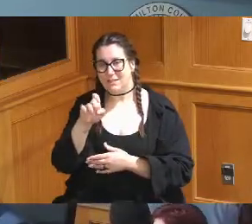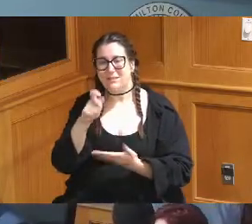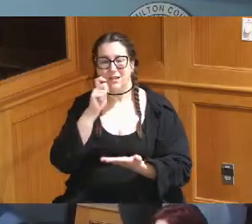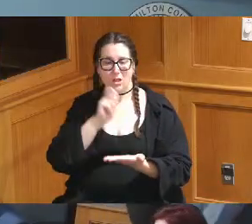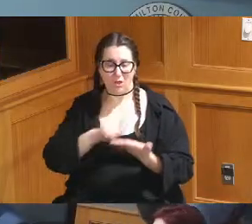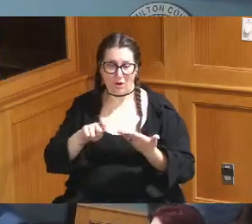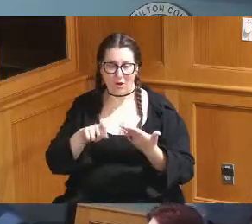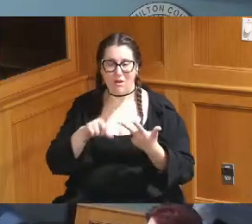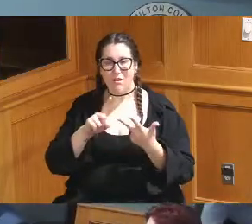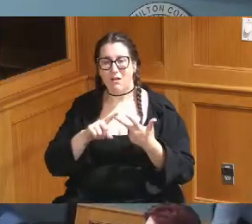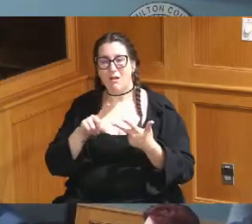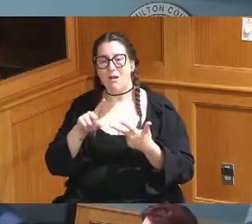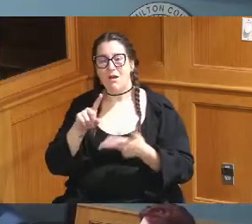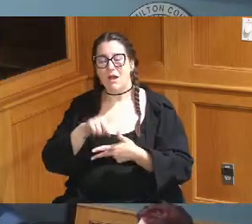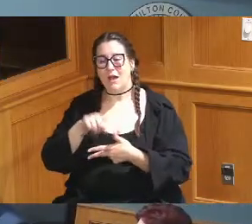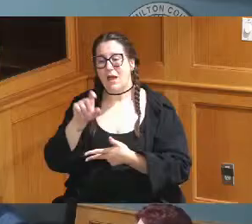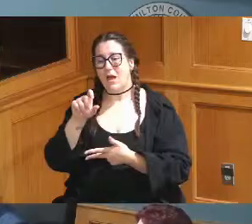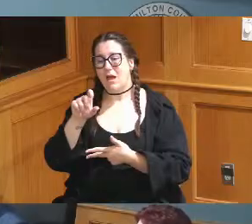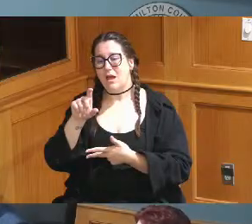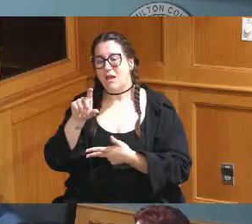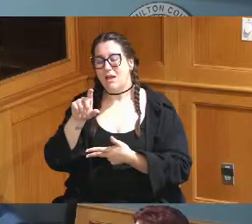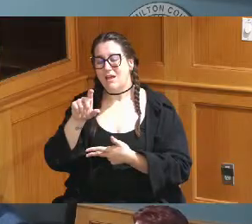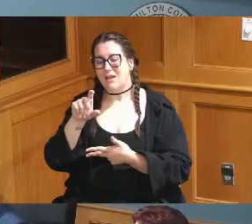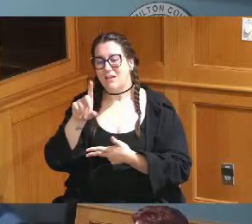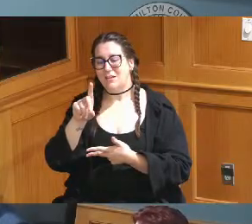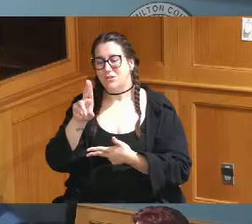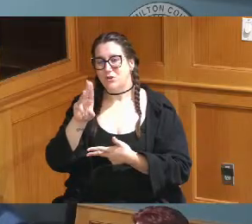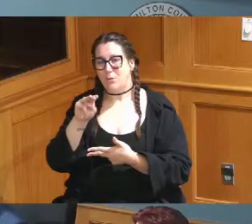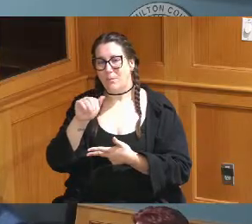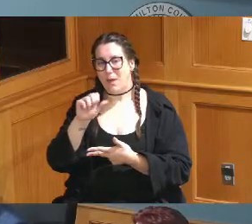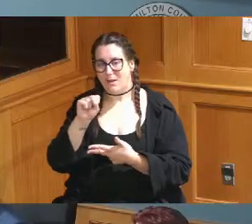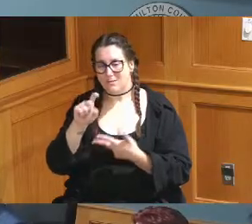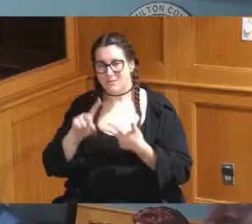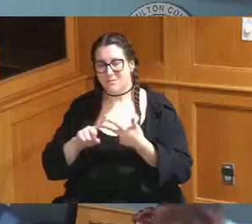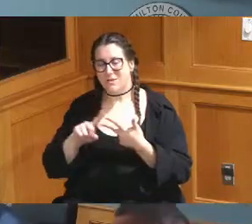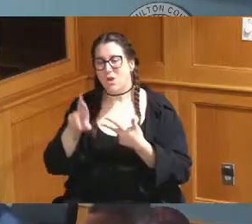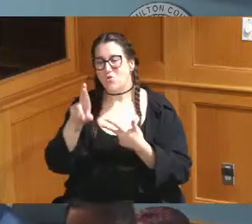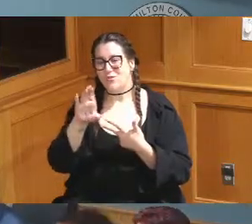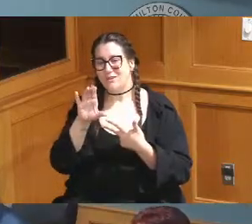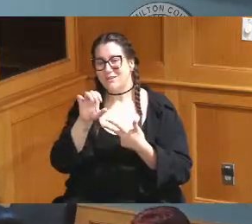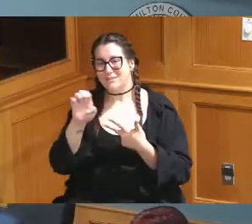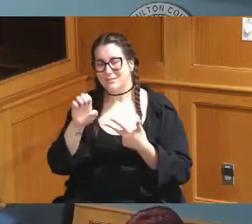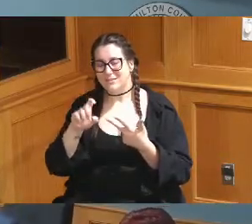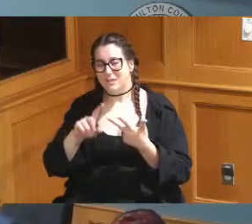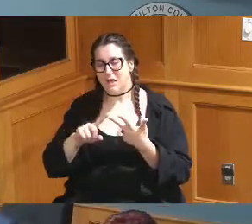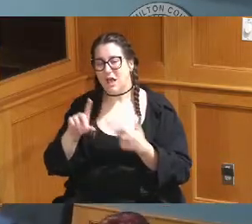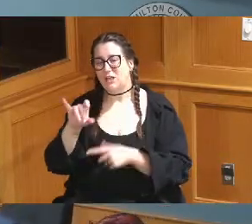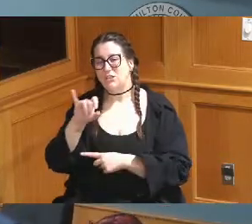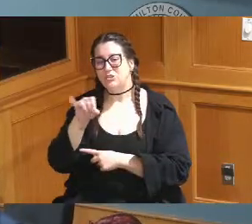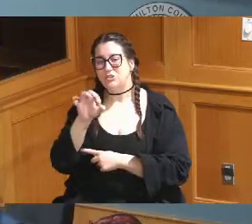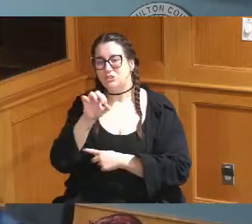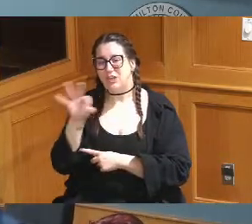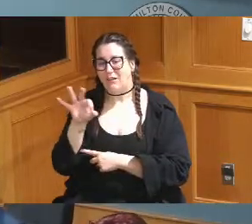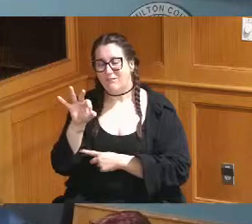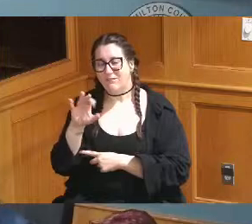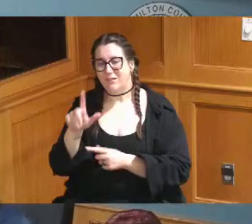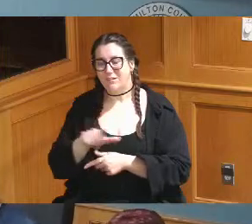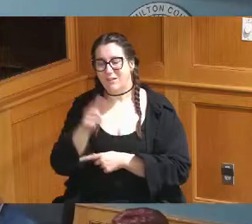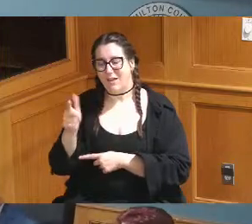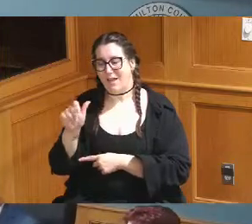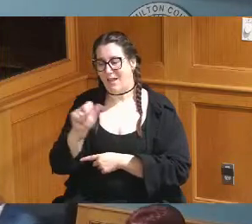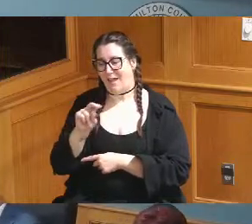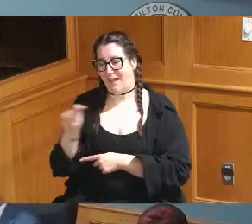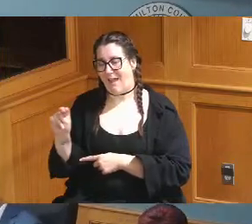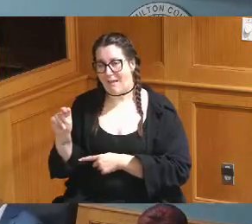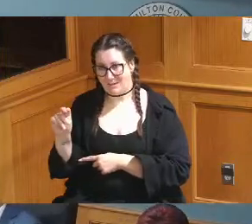Summerall-Dumas, Commissioner. Hamilton County Commissioner Alicia Reese. Jeff Valuto, County Administrator. And Schooley, Assistant Prosecuting